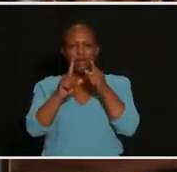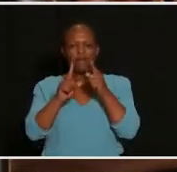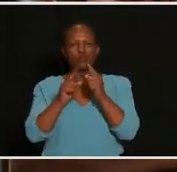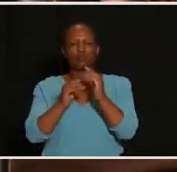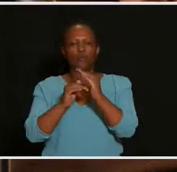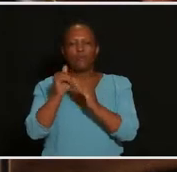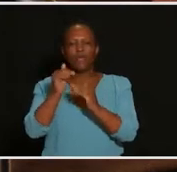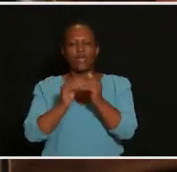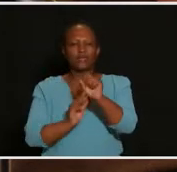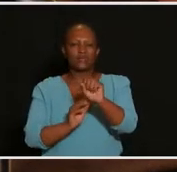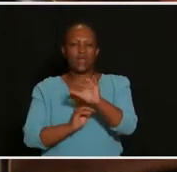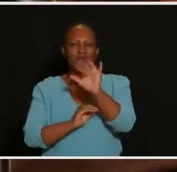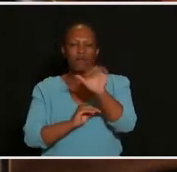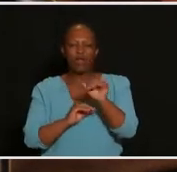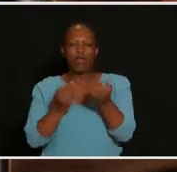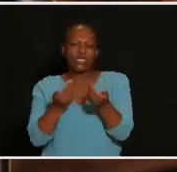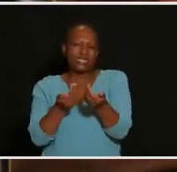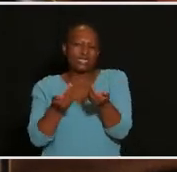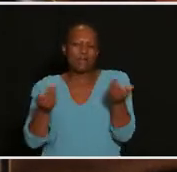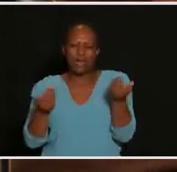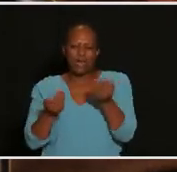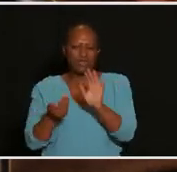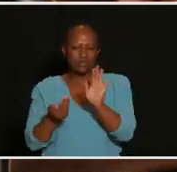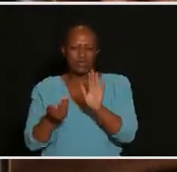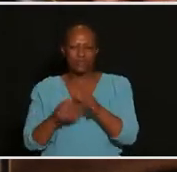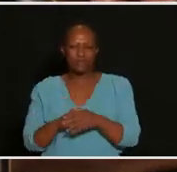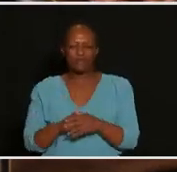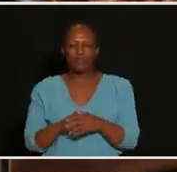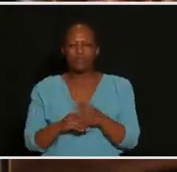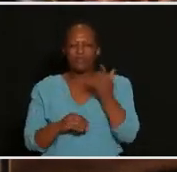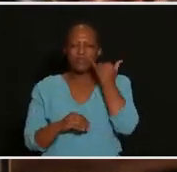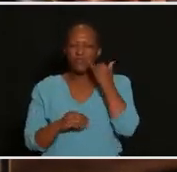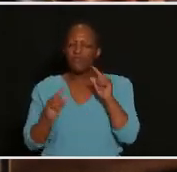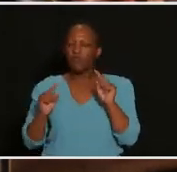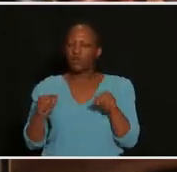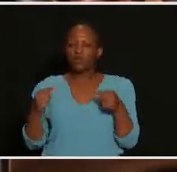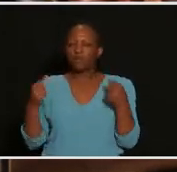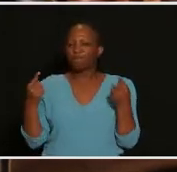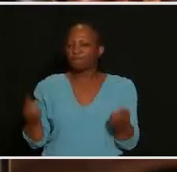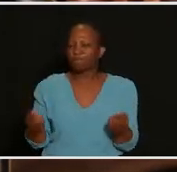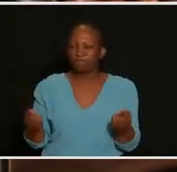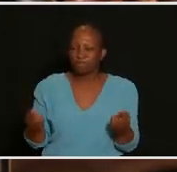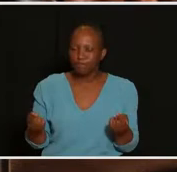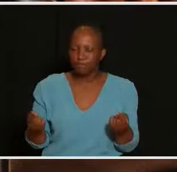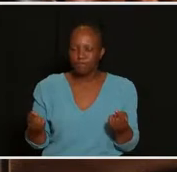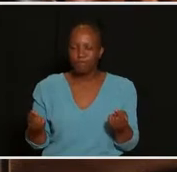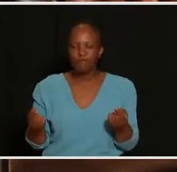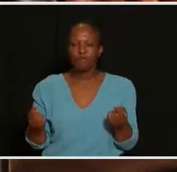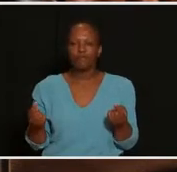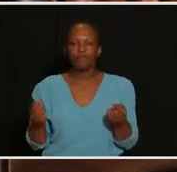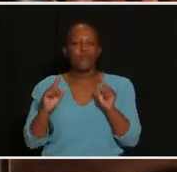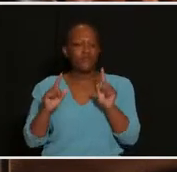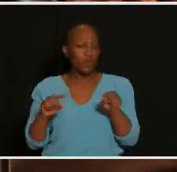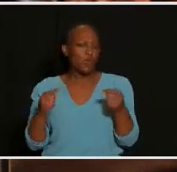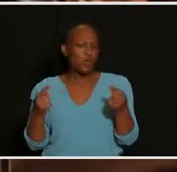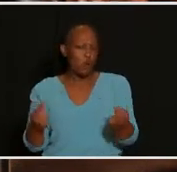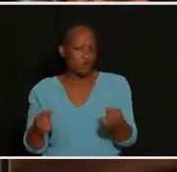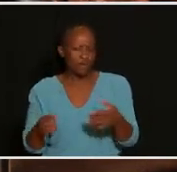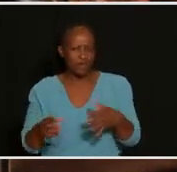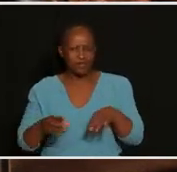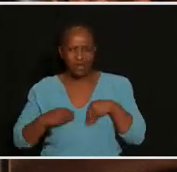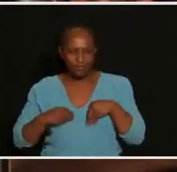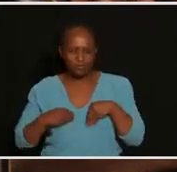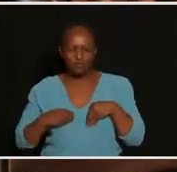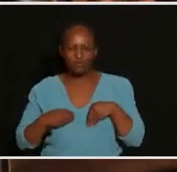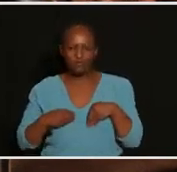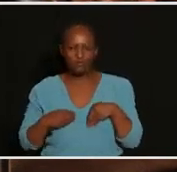to build South Africa not to separate South Africa if you cannot if you cannot accept that that